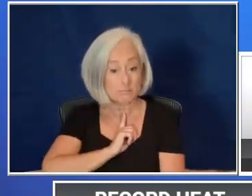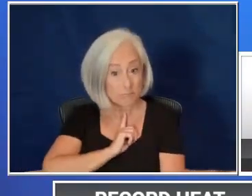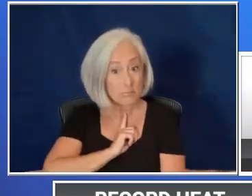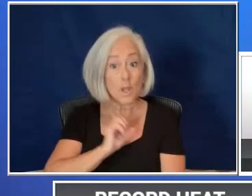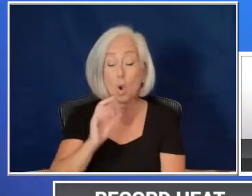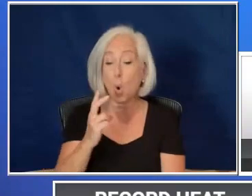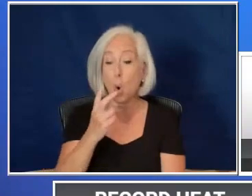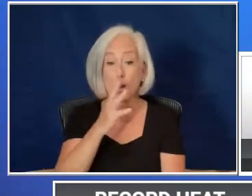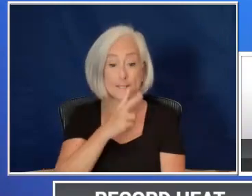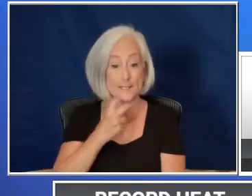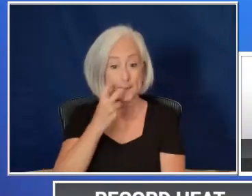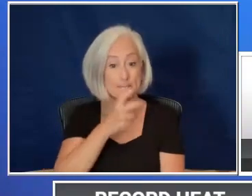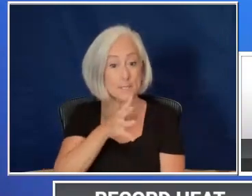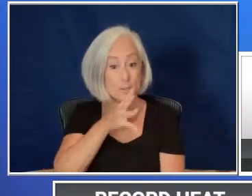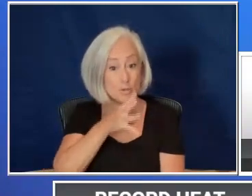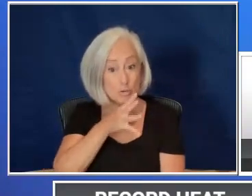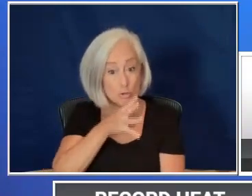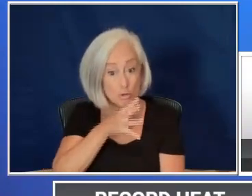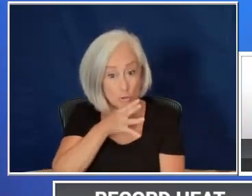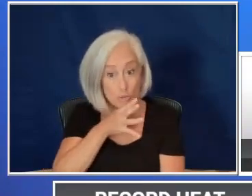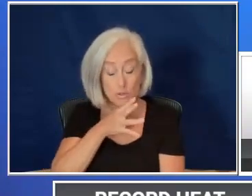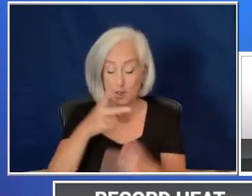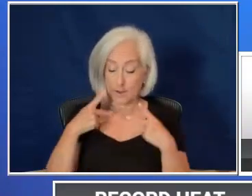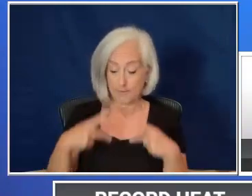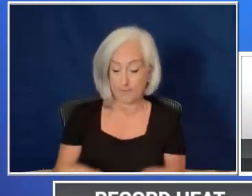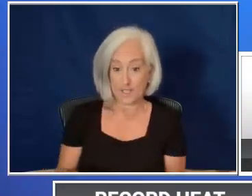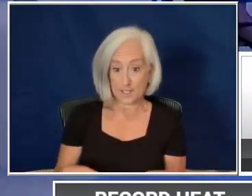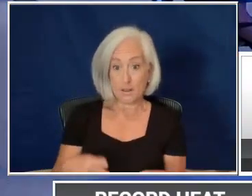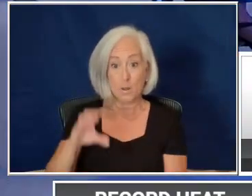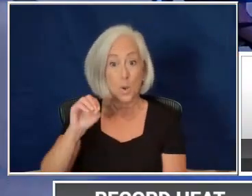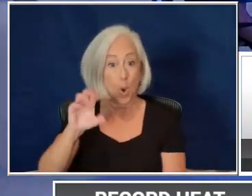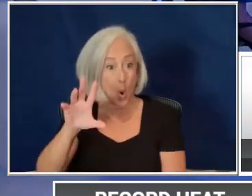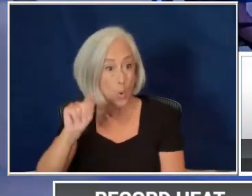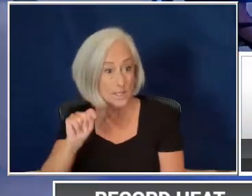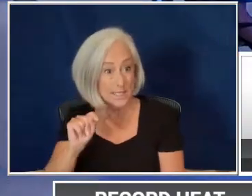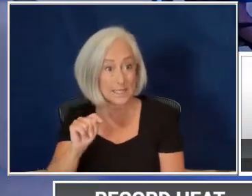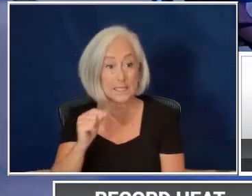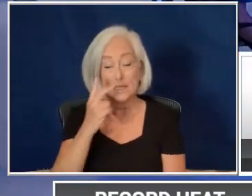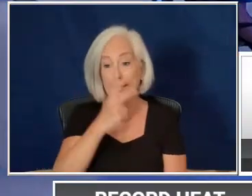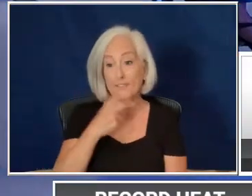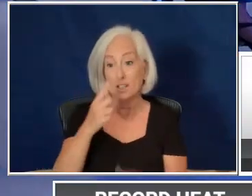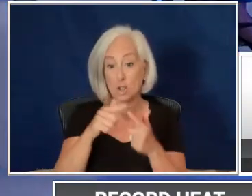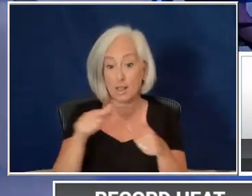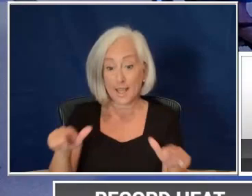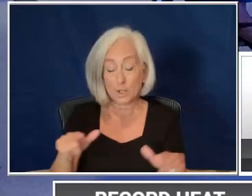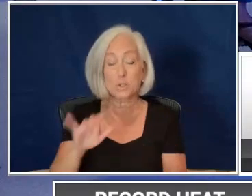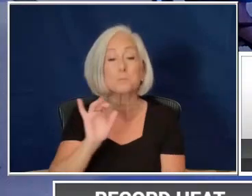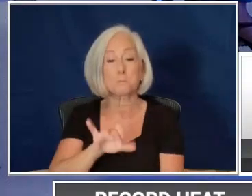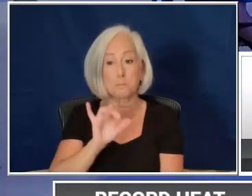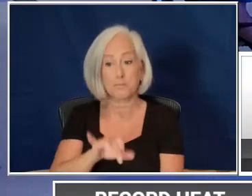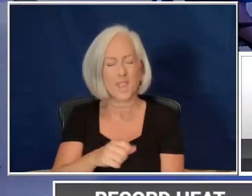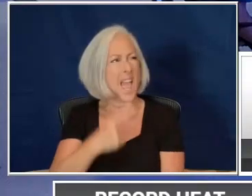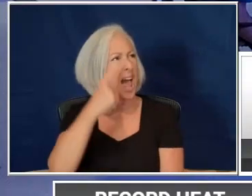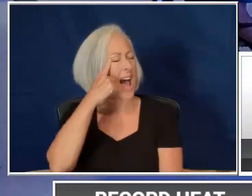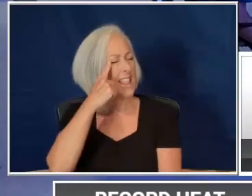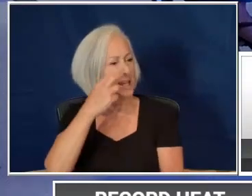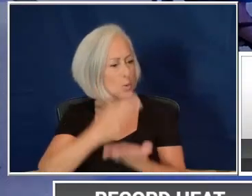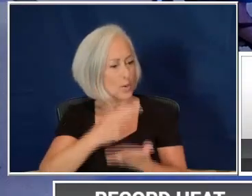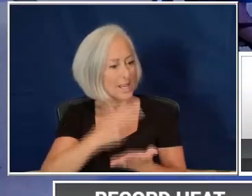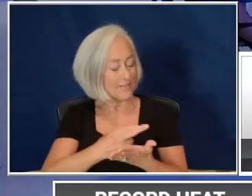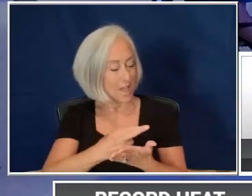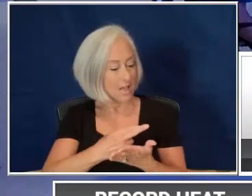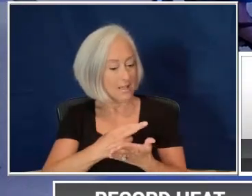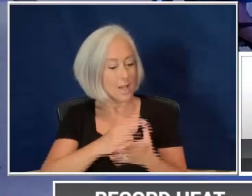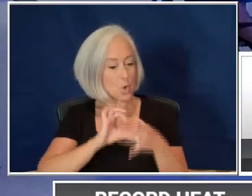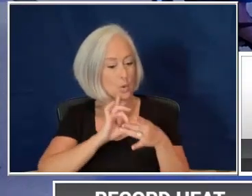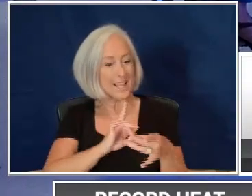speech, all of those things, physical, occupational, and speech-language pathology. I always think of rehab as like the list of everything we take for granted that we